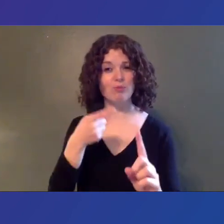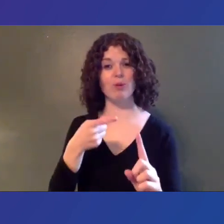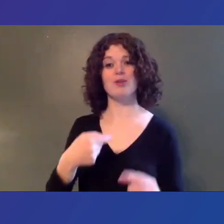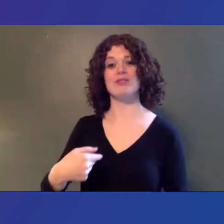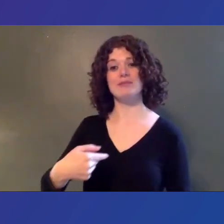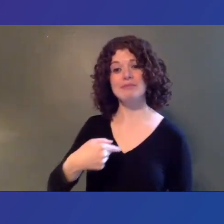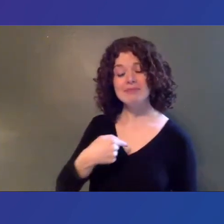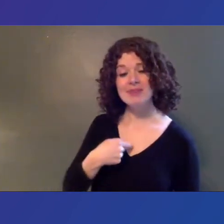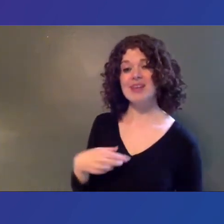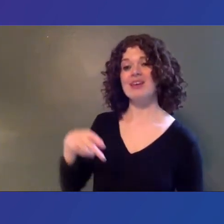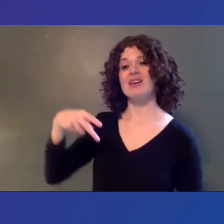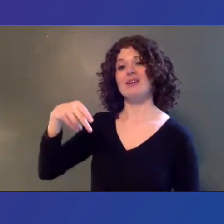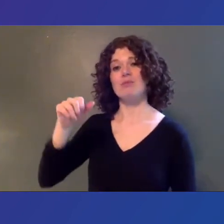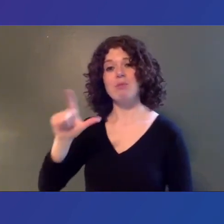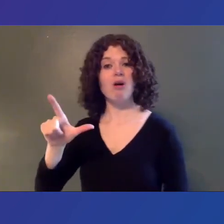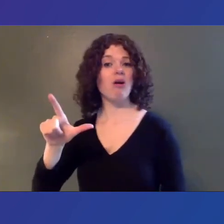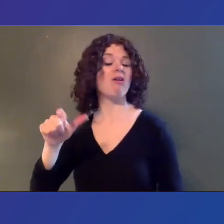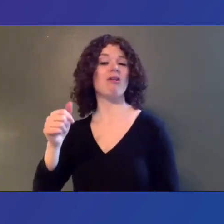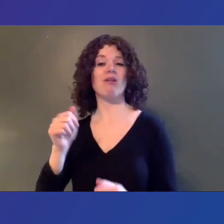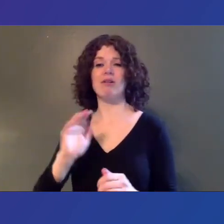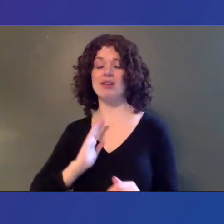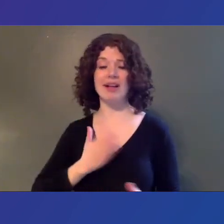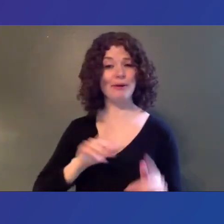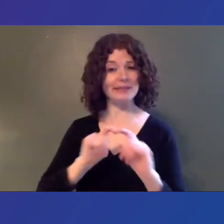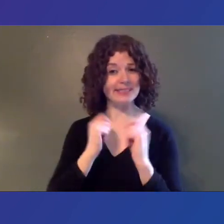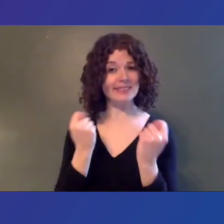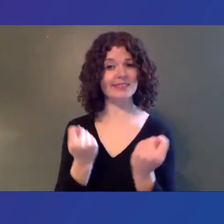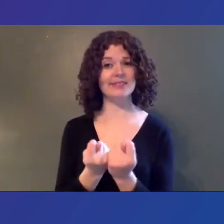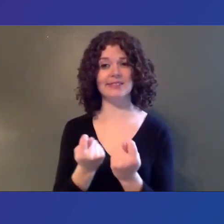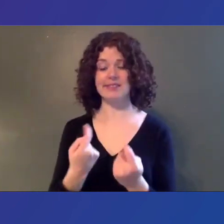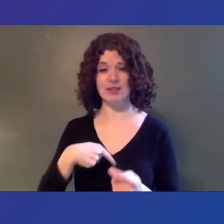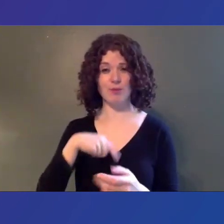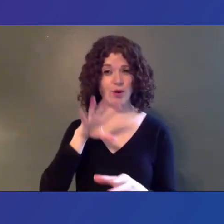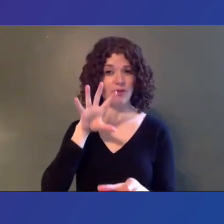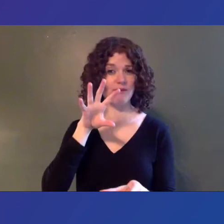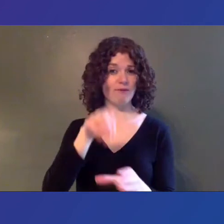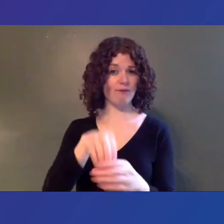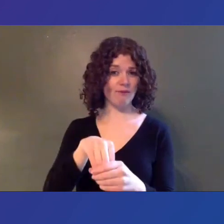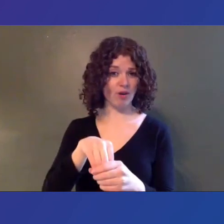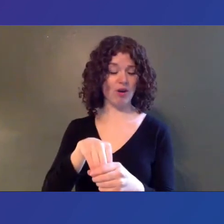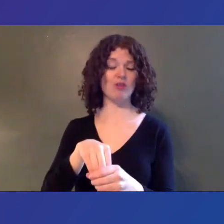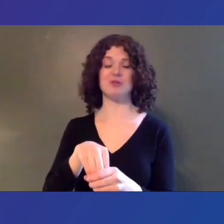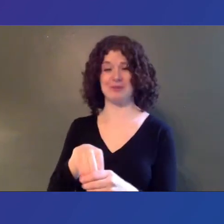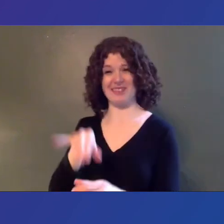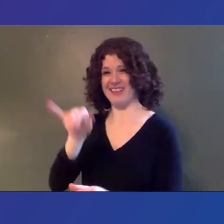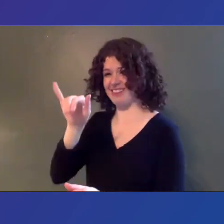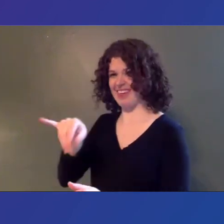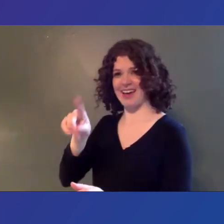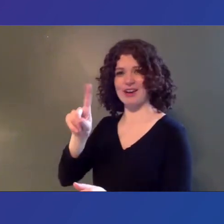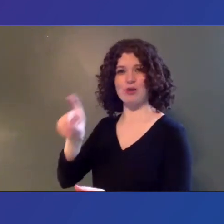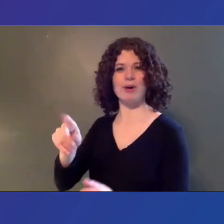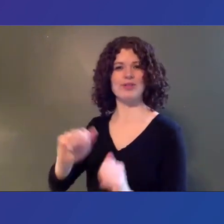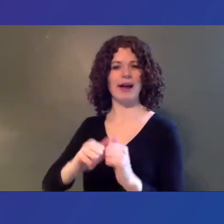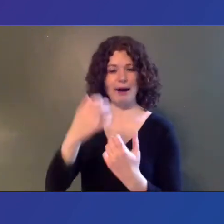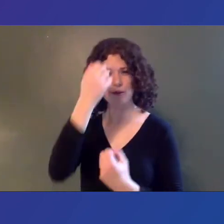College, the team, we're all really involved into precisely that.